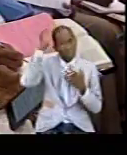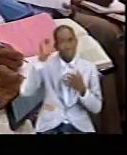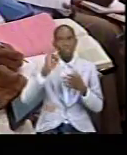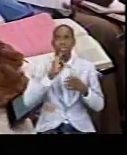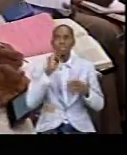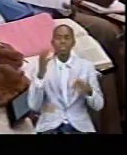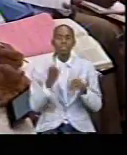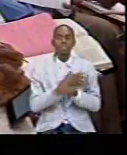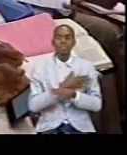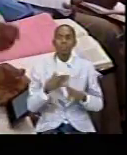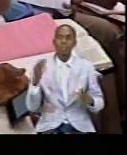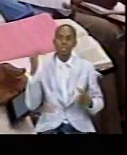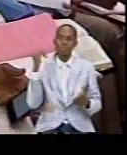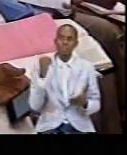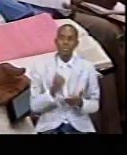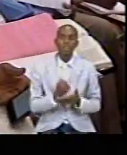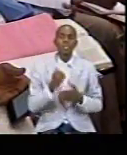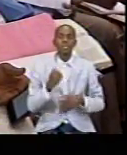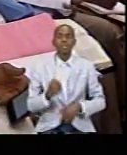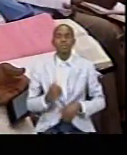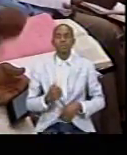Amen. Amen.